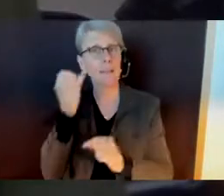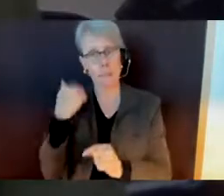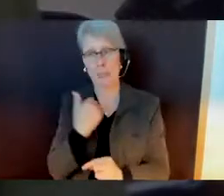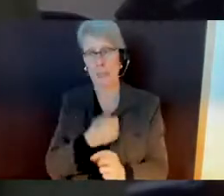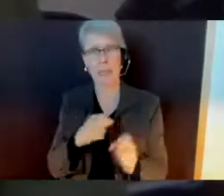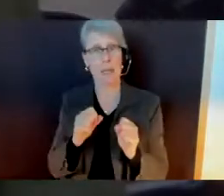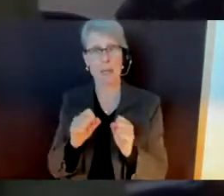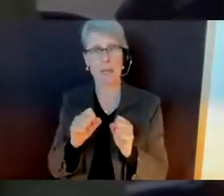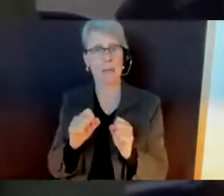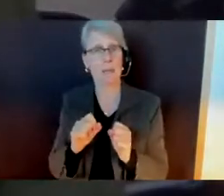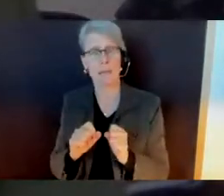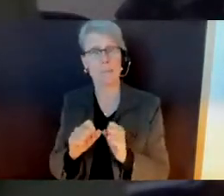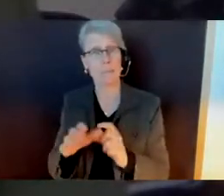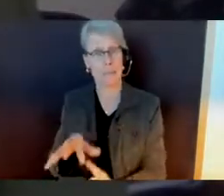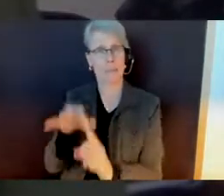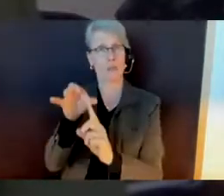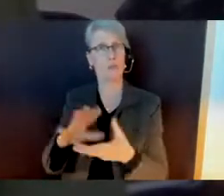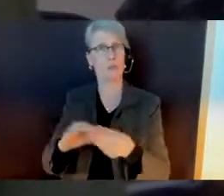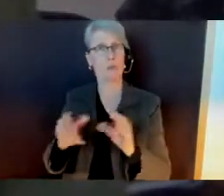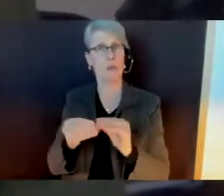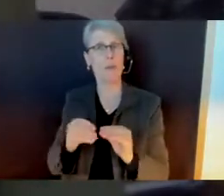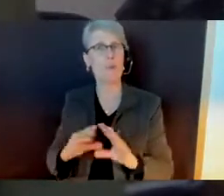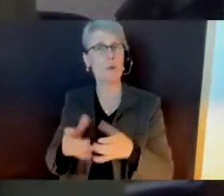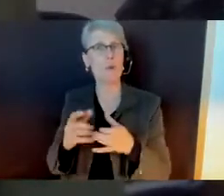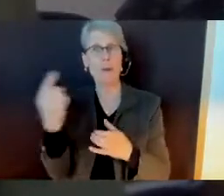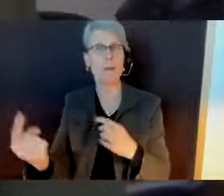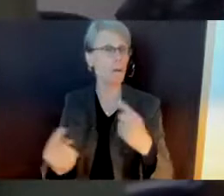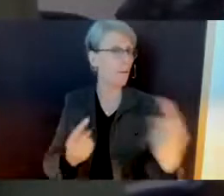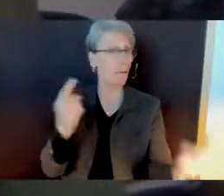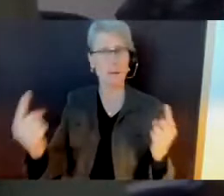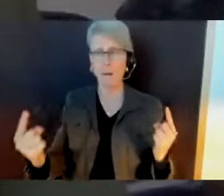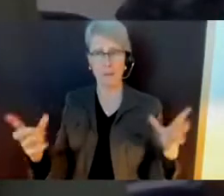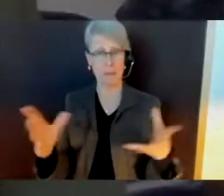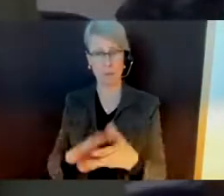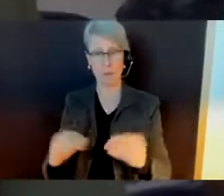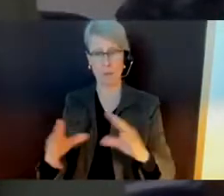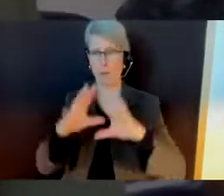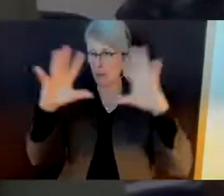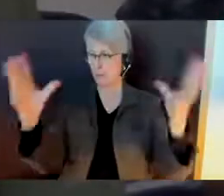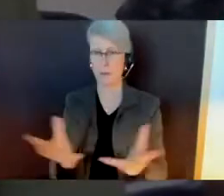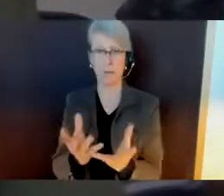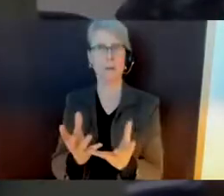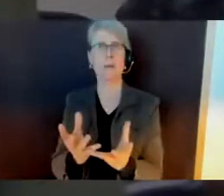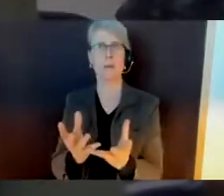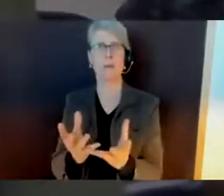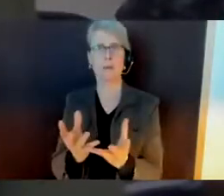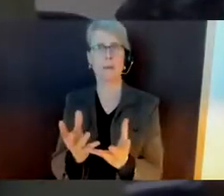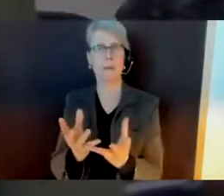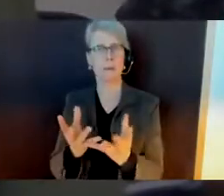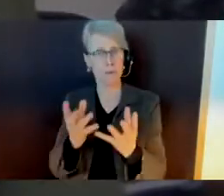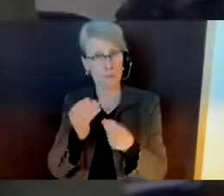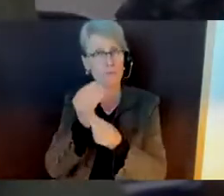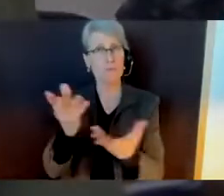particular story of a diaspora, of a group, and we can package that story, it is